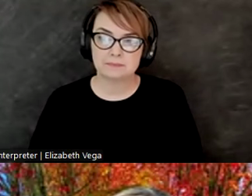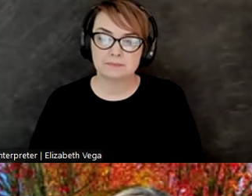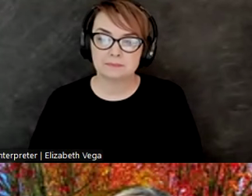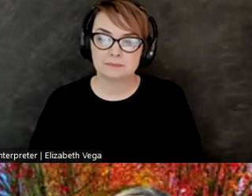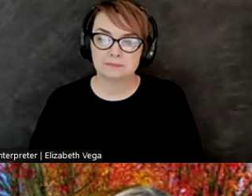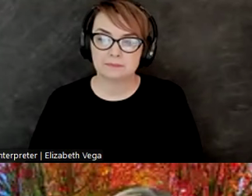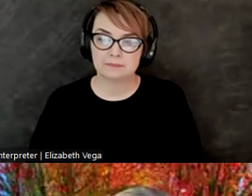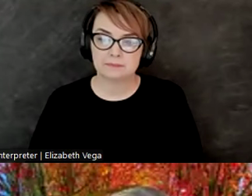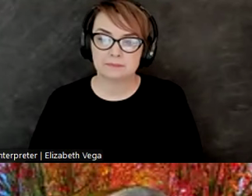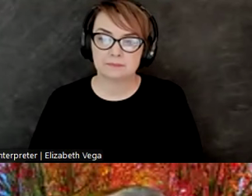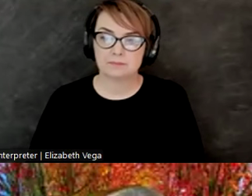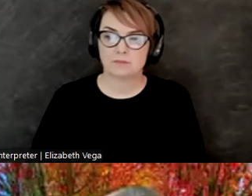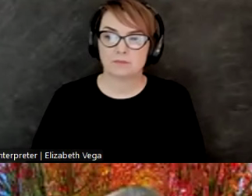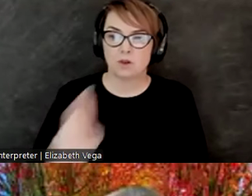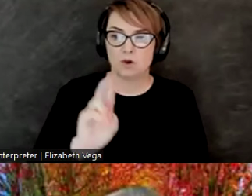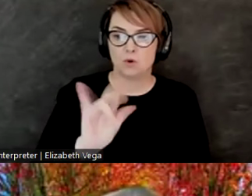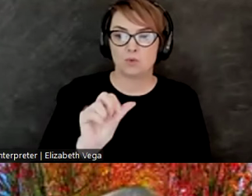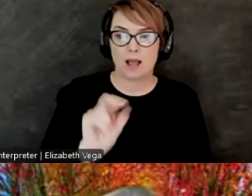Ryan Nelson.